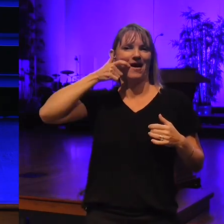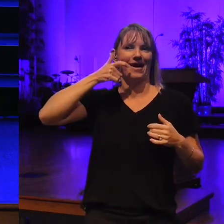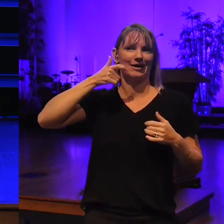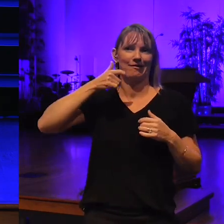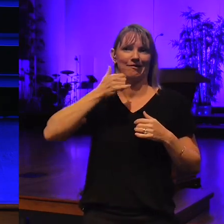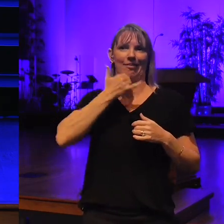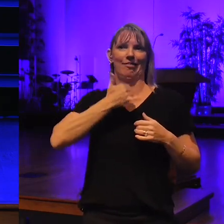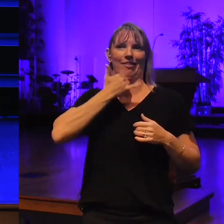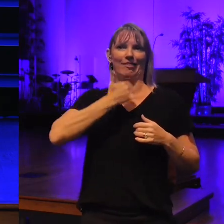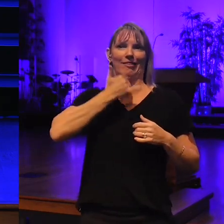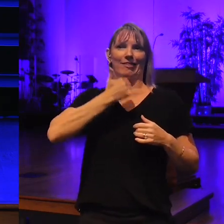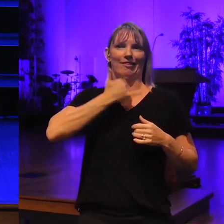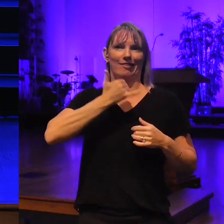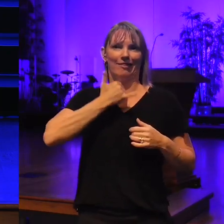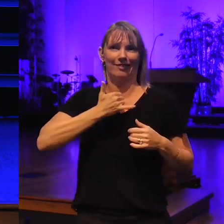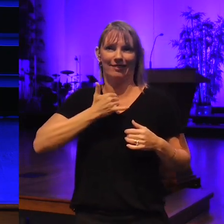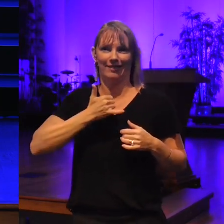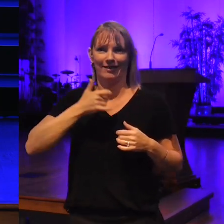Whoop.